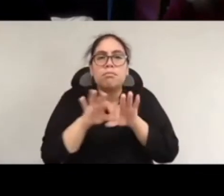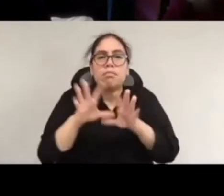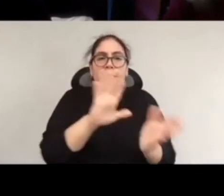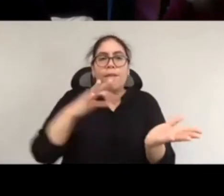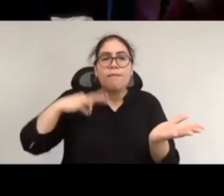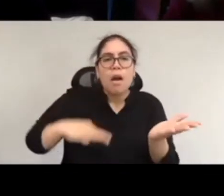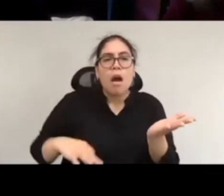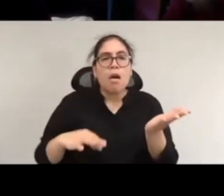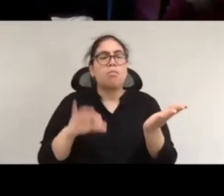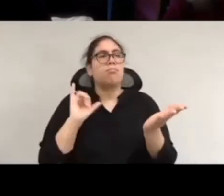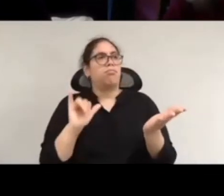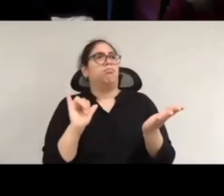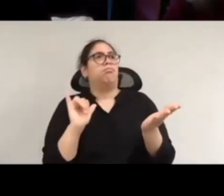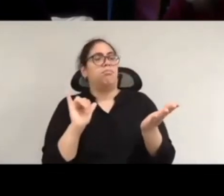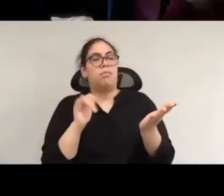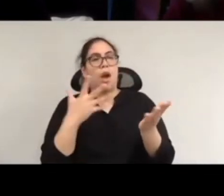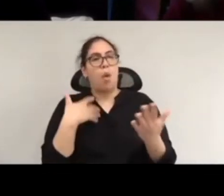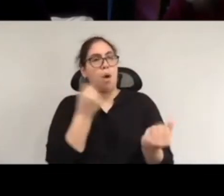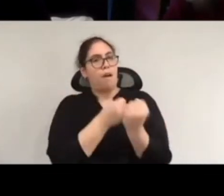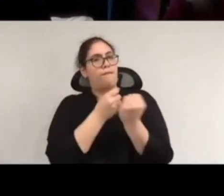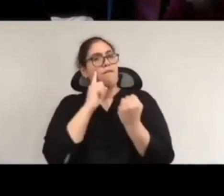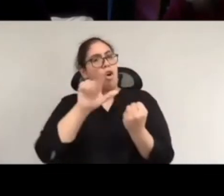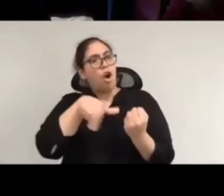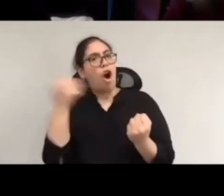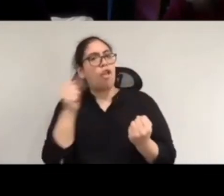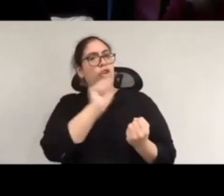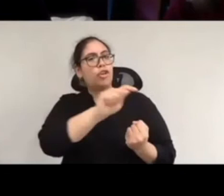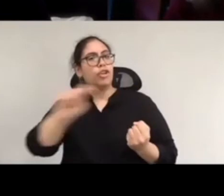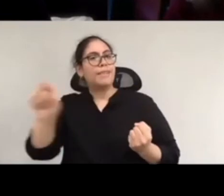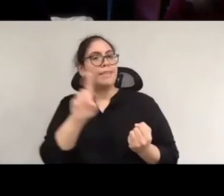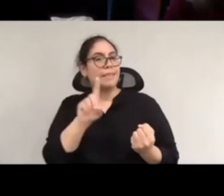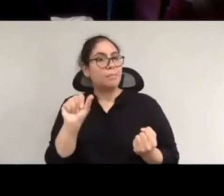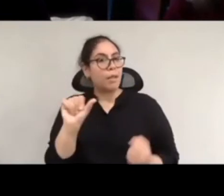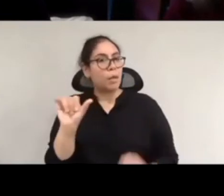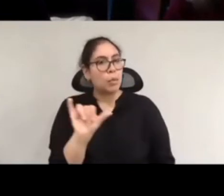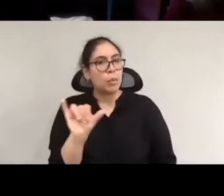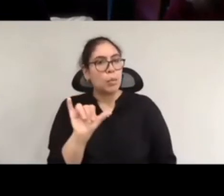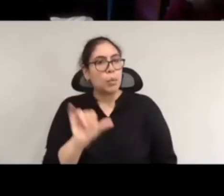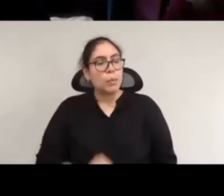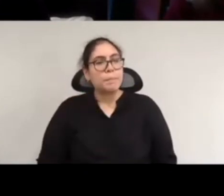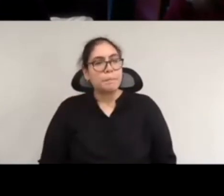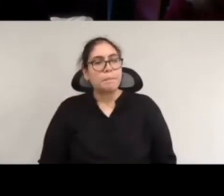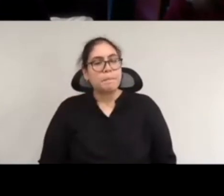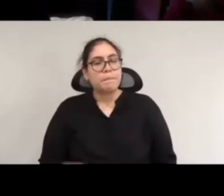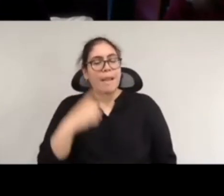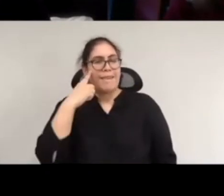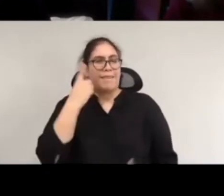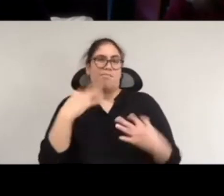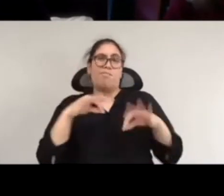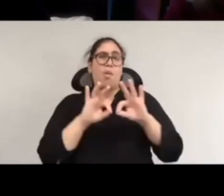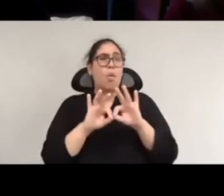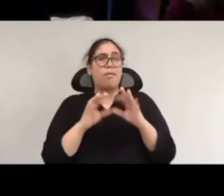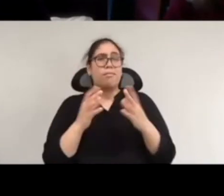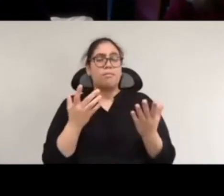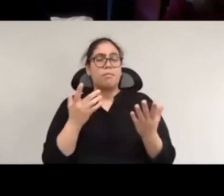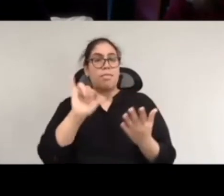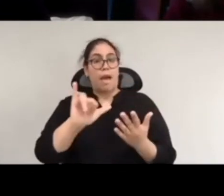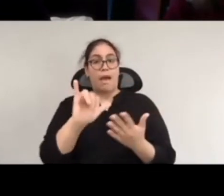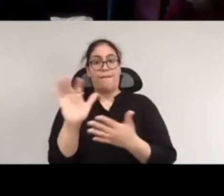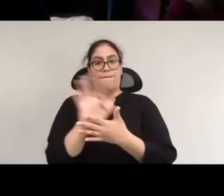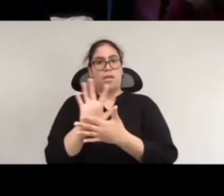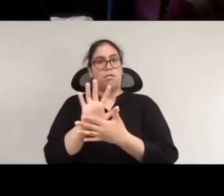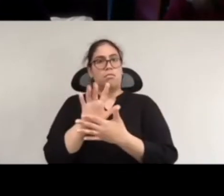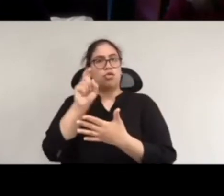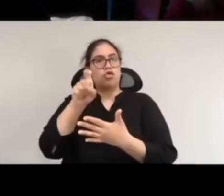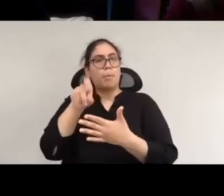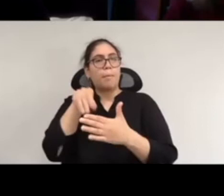to advocate for other disabilities. You know, I think it's important for the film to be accessible across, you